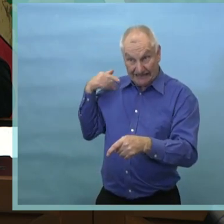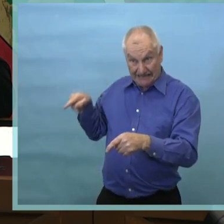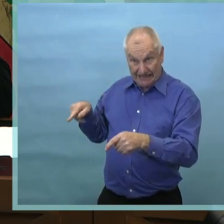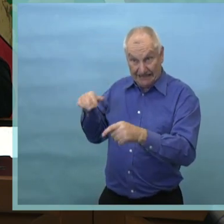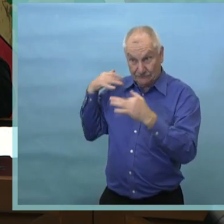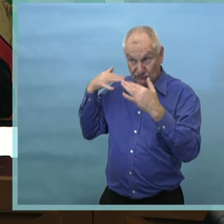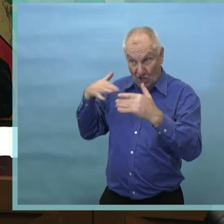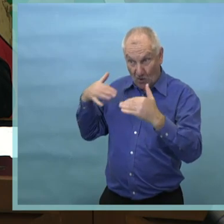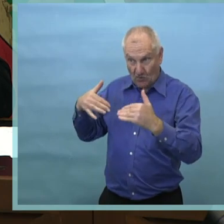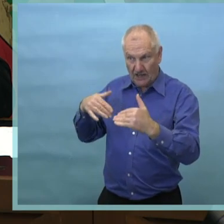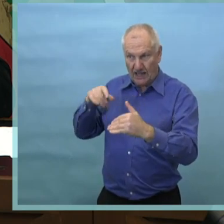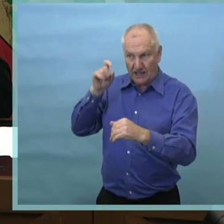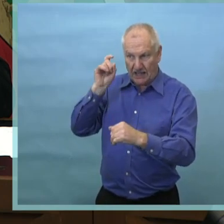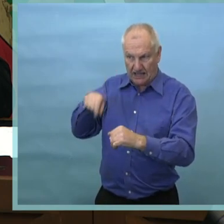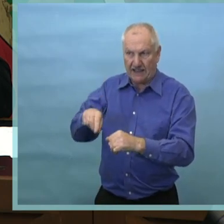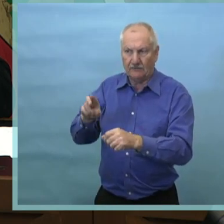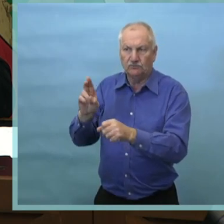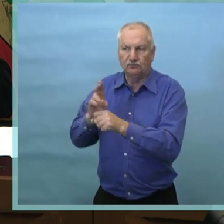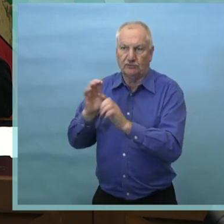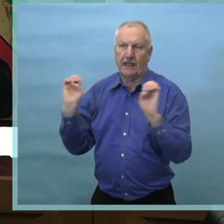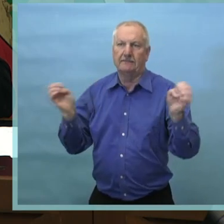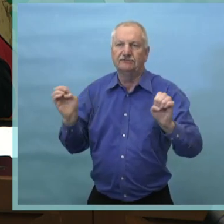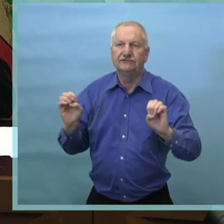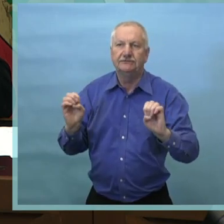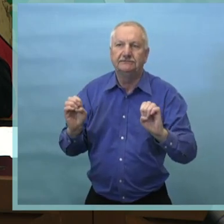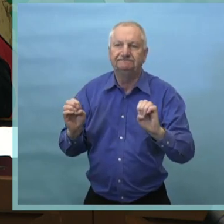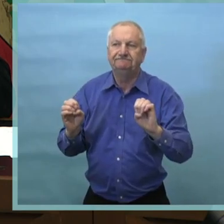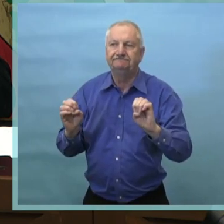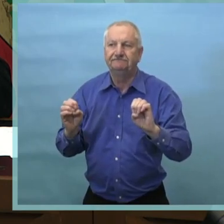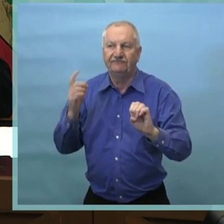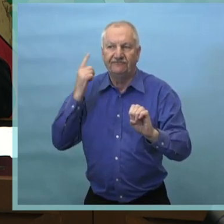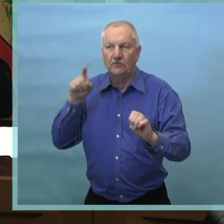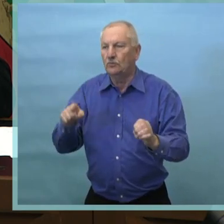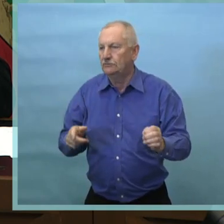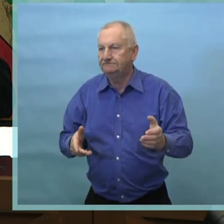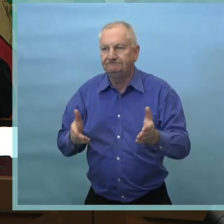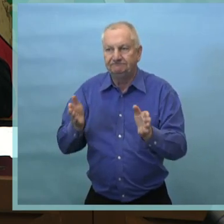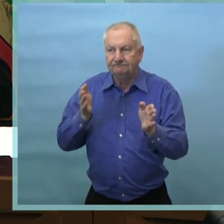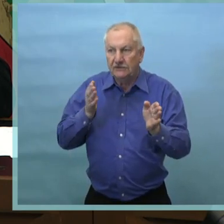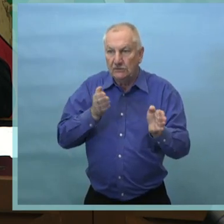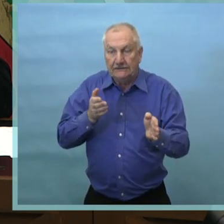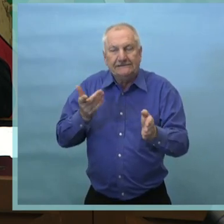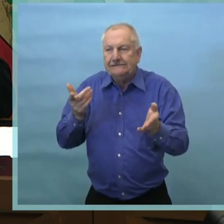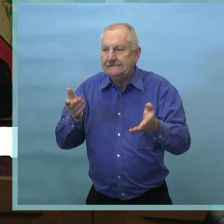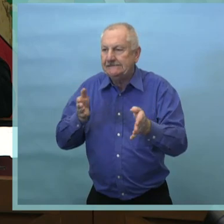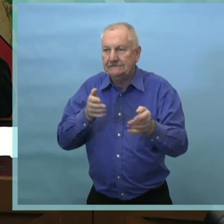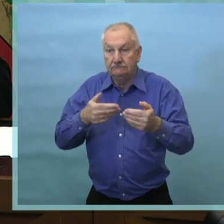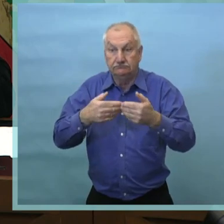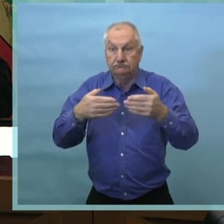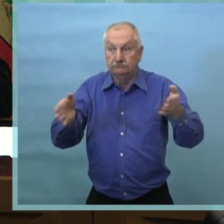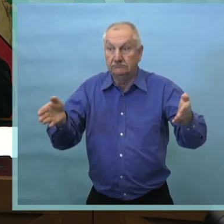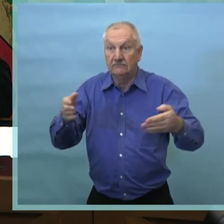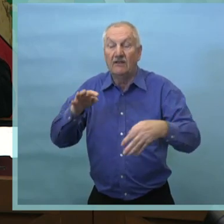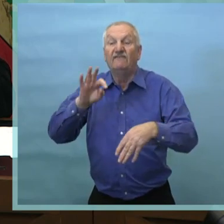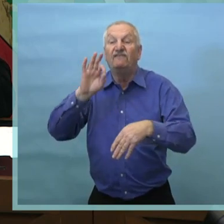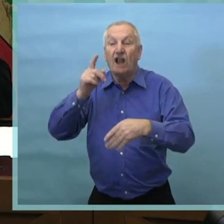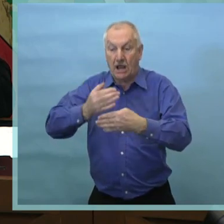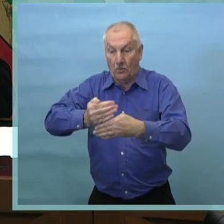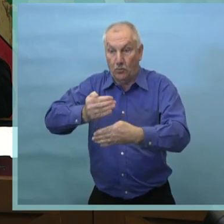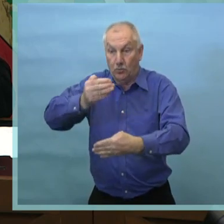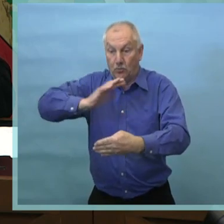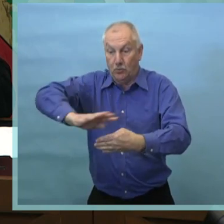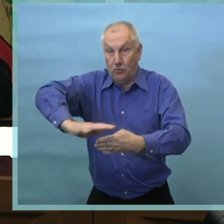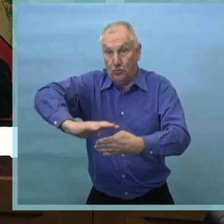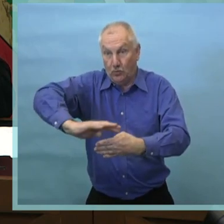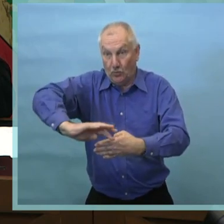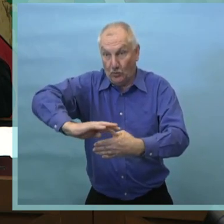emergency appropriations to open up open up the gates of the floodway. So we're always